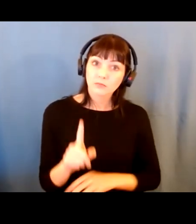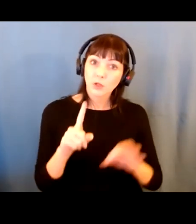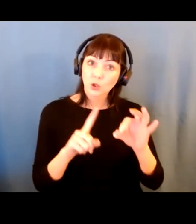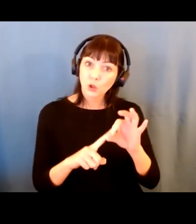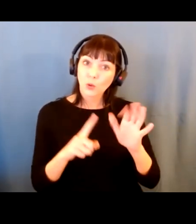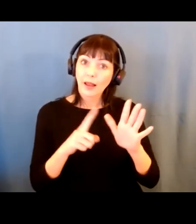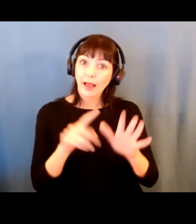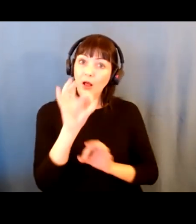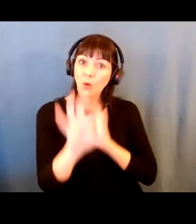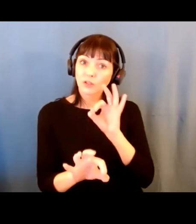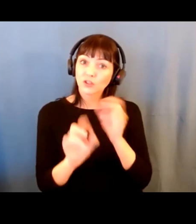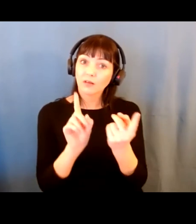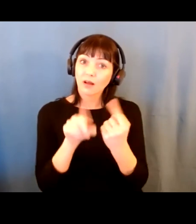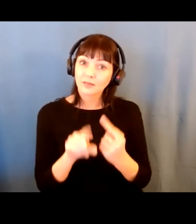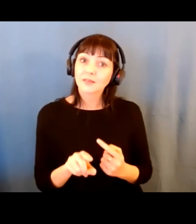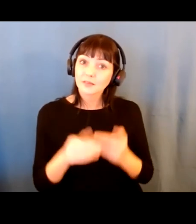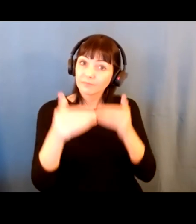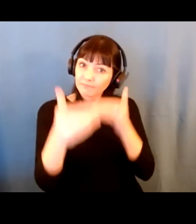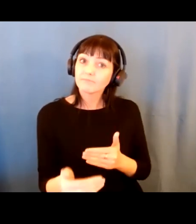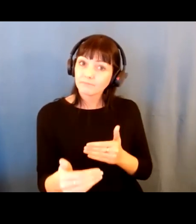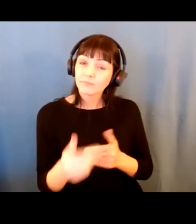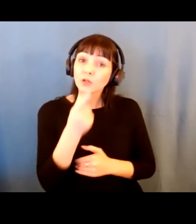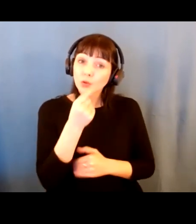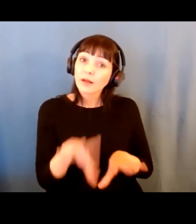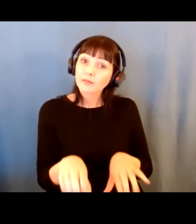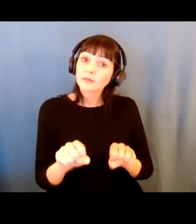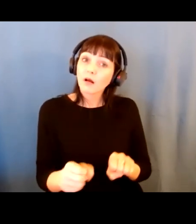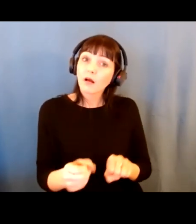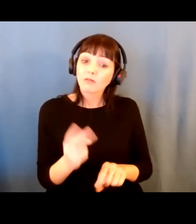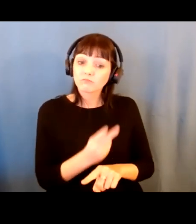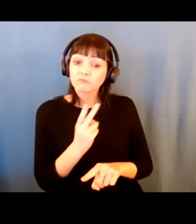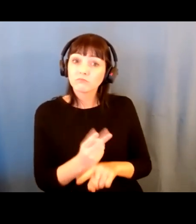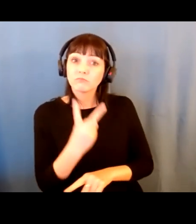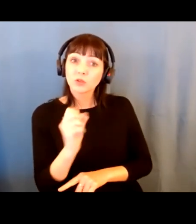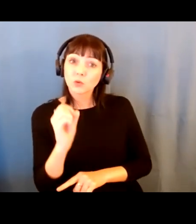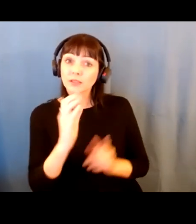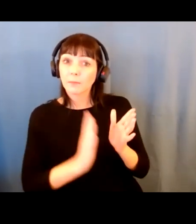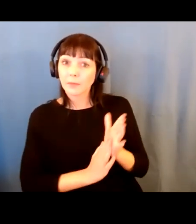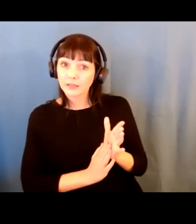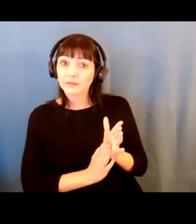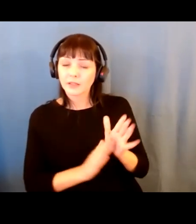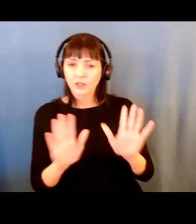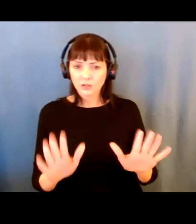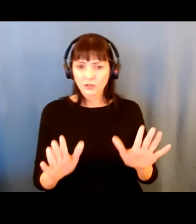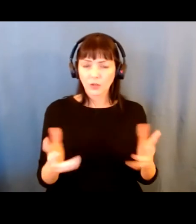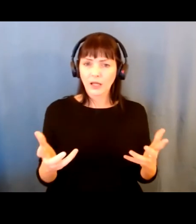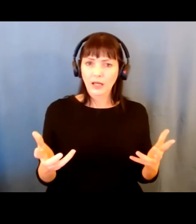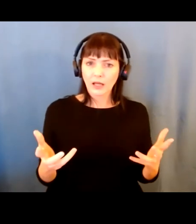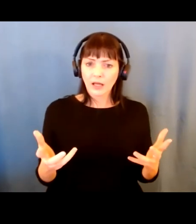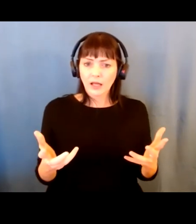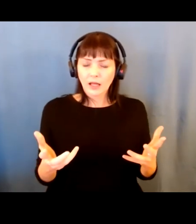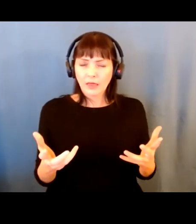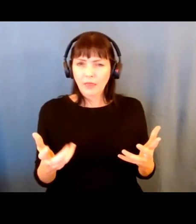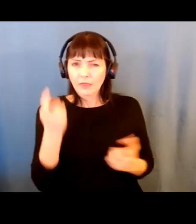some questions in, so we can get started in 20 minutes. Maybe we need to think about how we move from talking about it